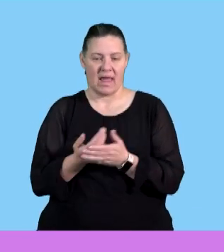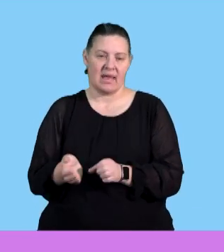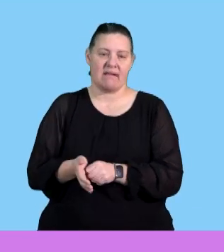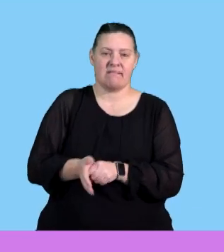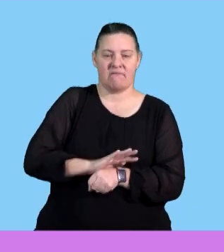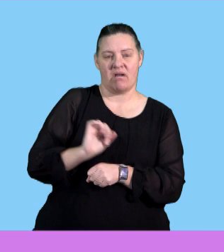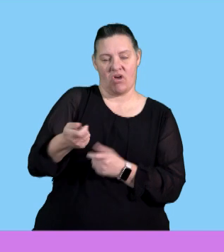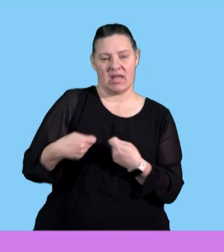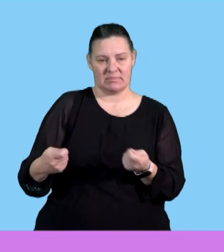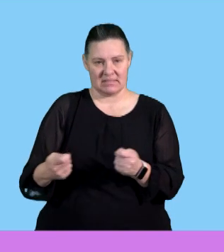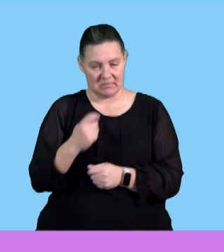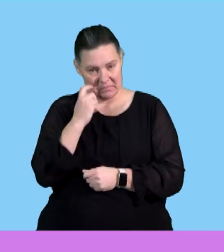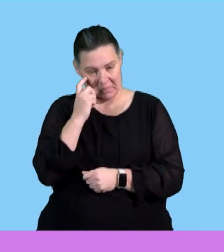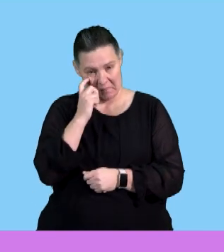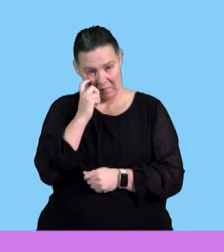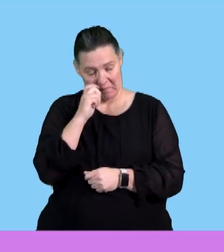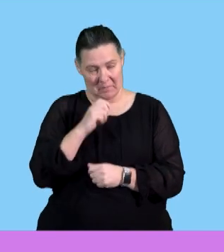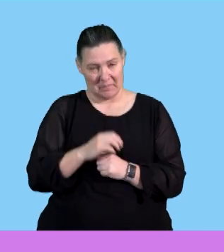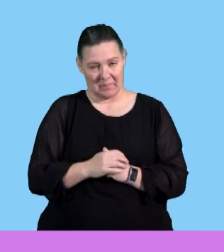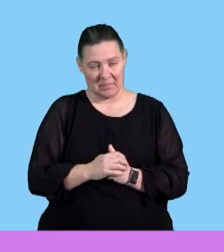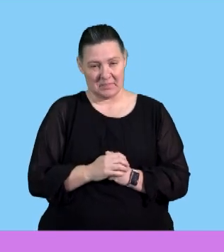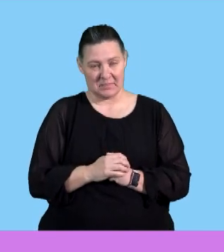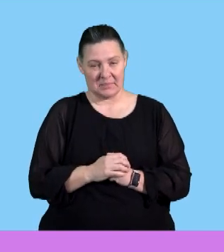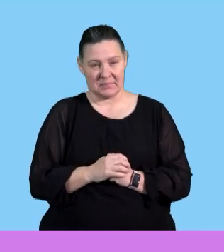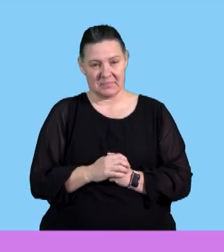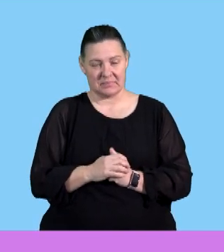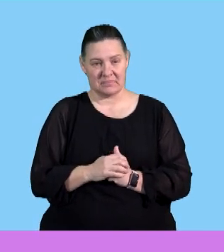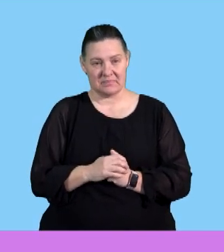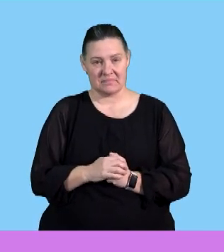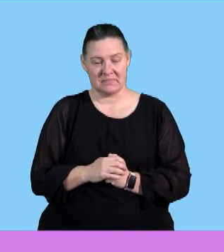clients to cover everything there.